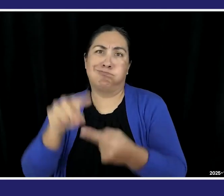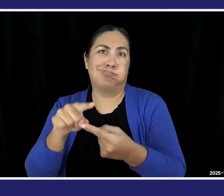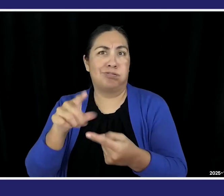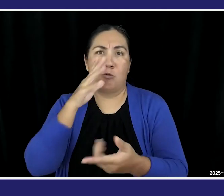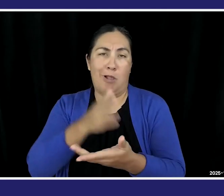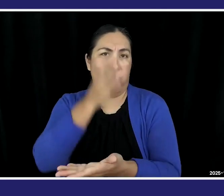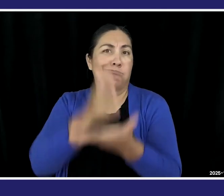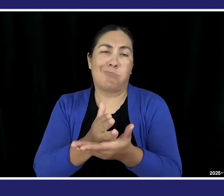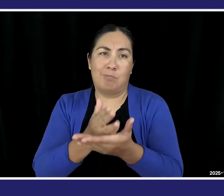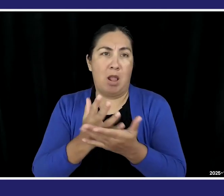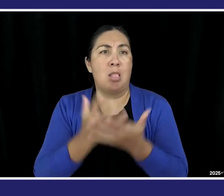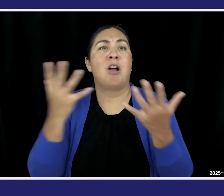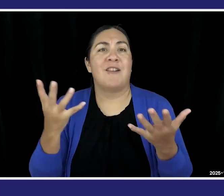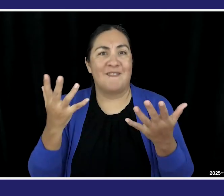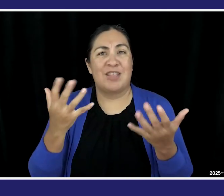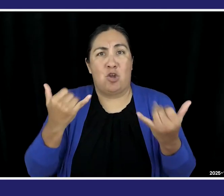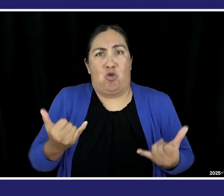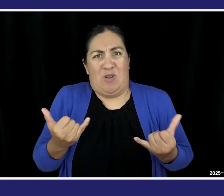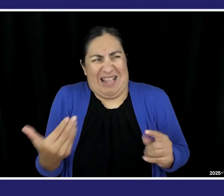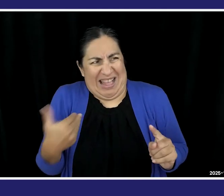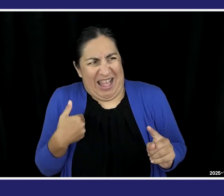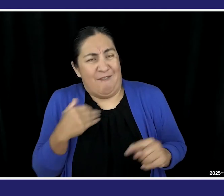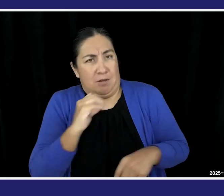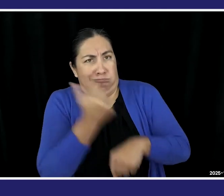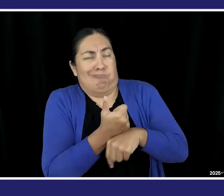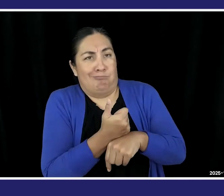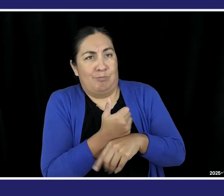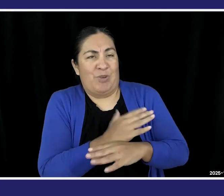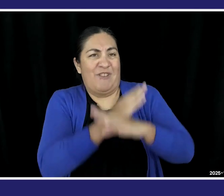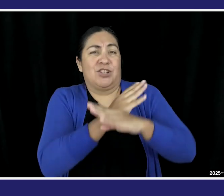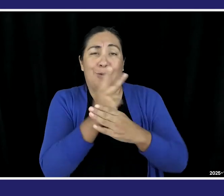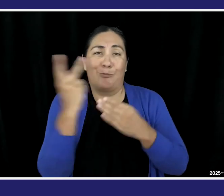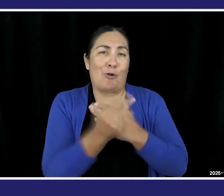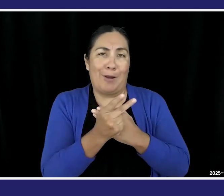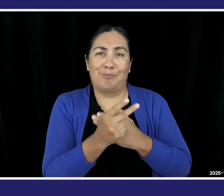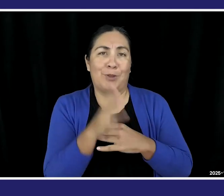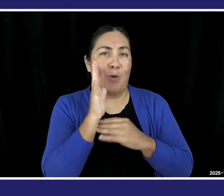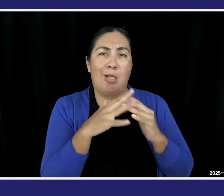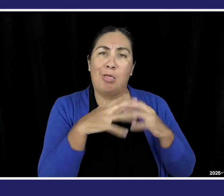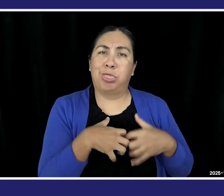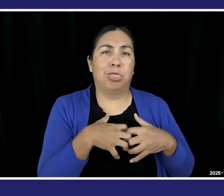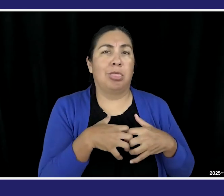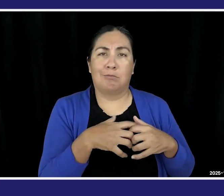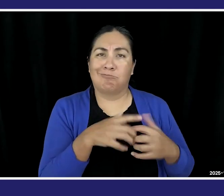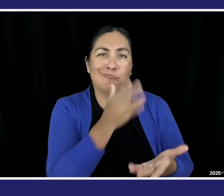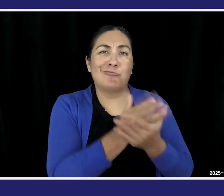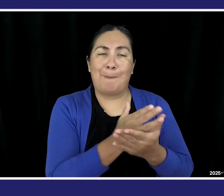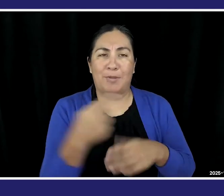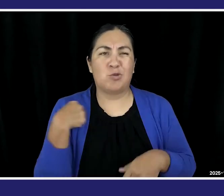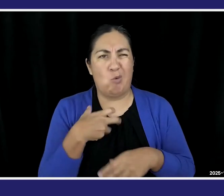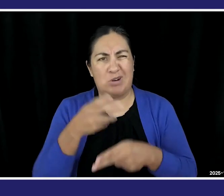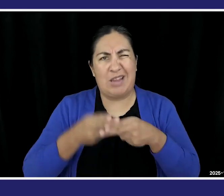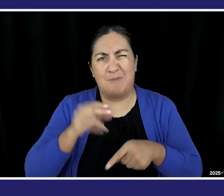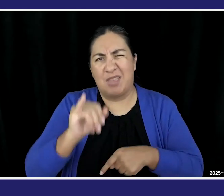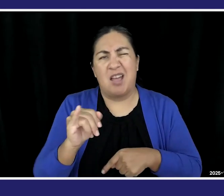the existing prevention programming. So just wanted to name that and appreciating any